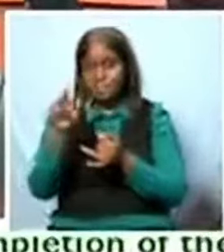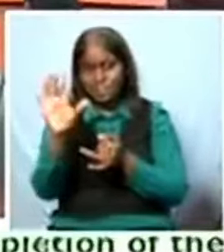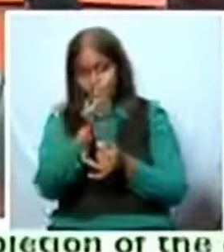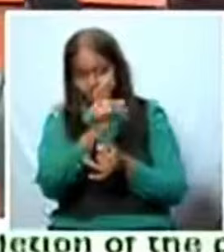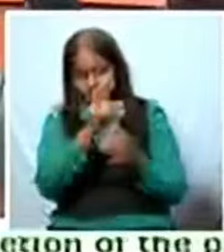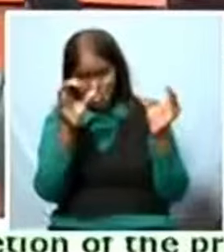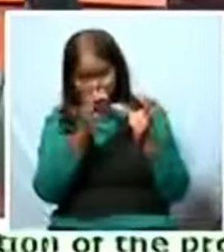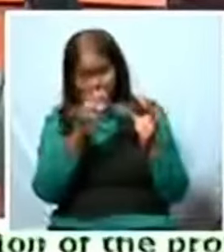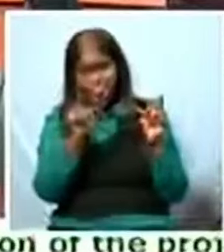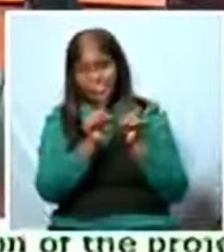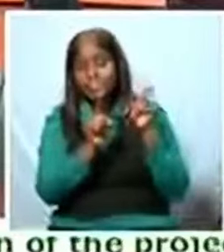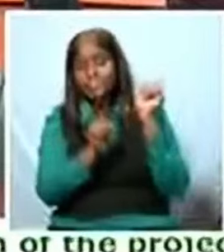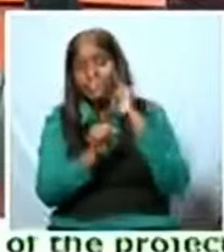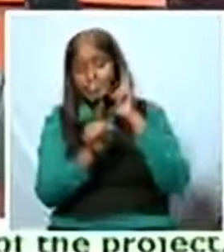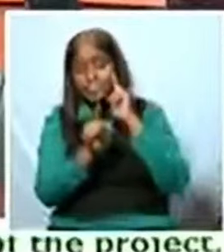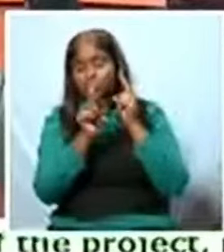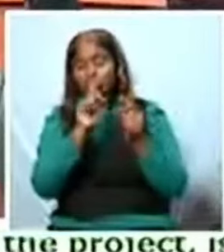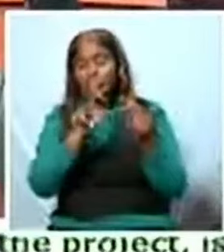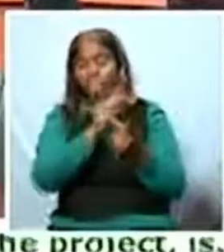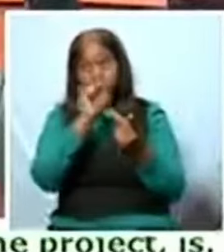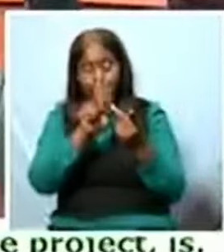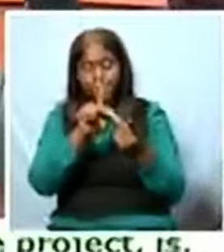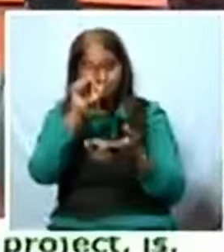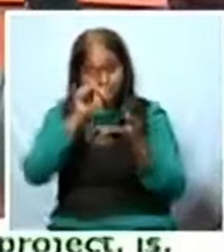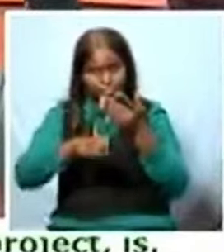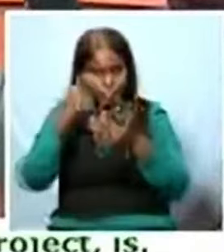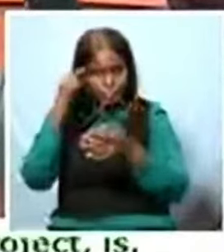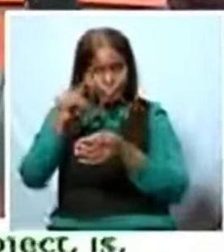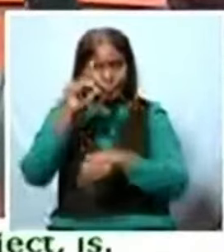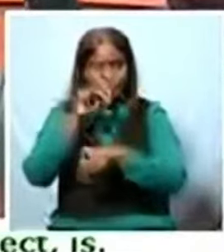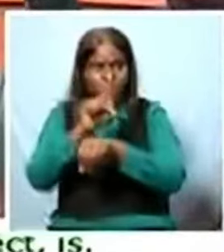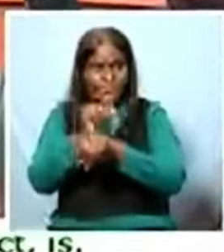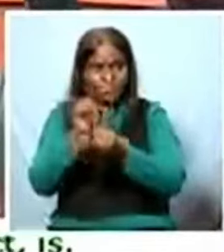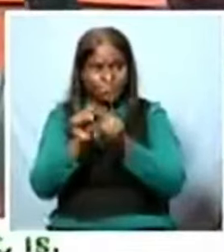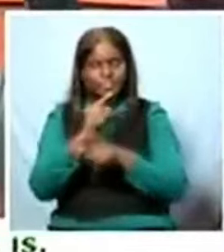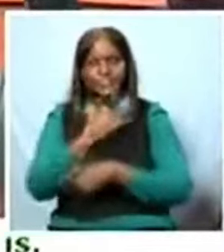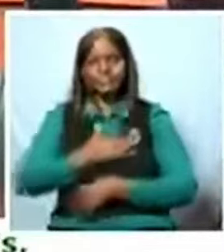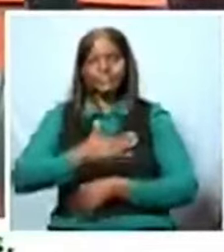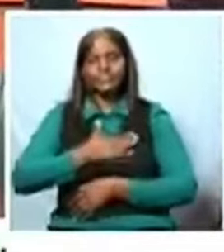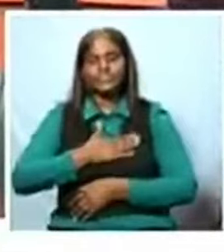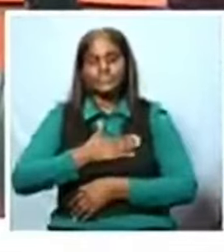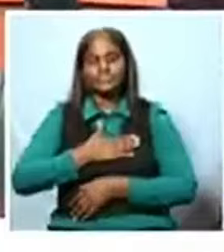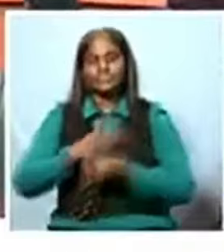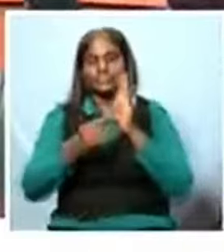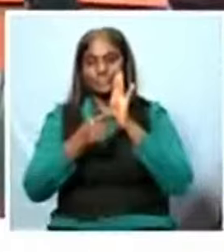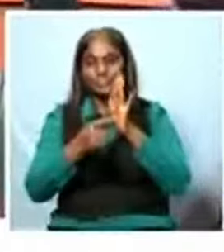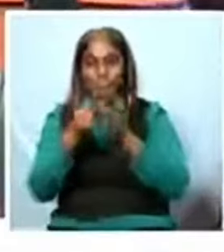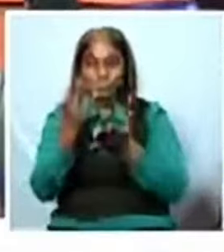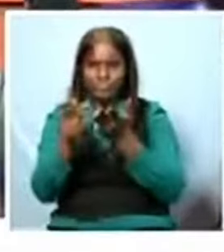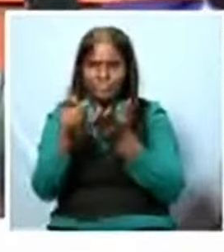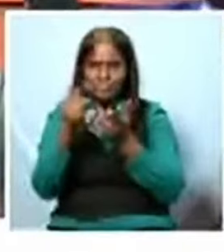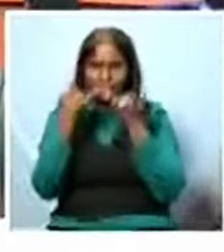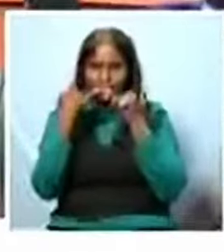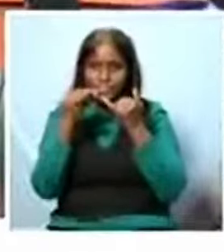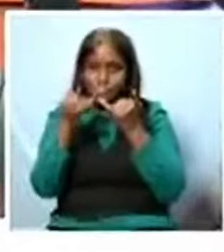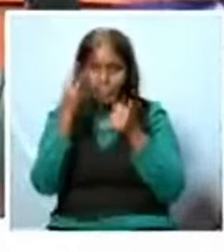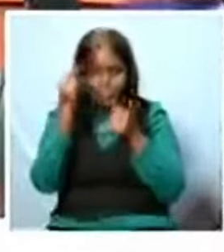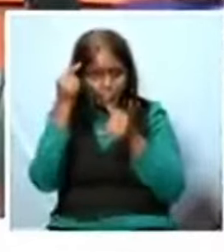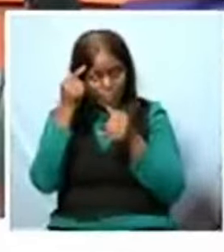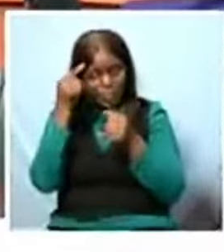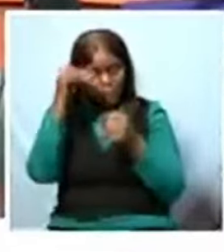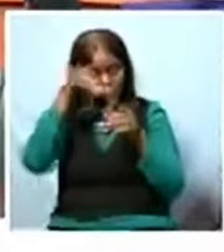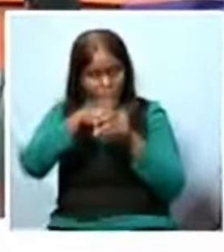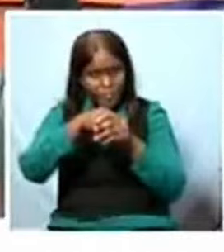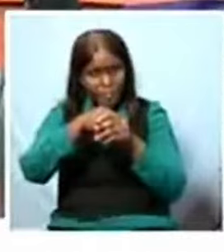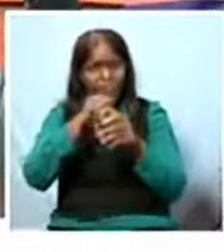Council, get the actual cost of that project, and please indicate whether government will come in